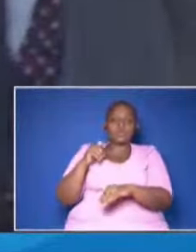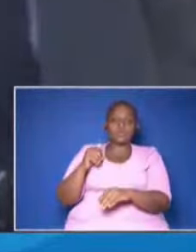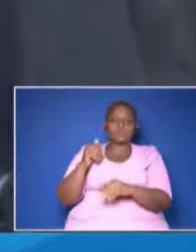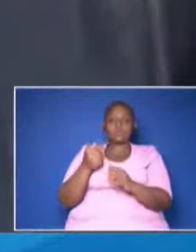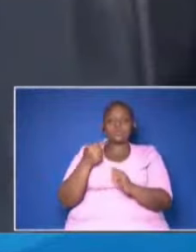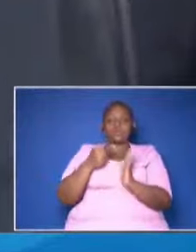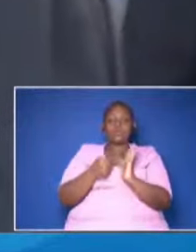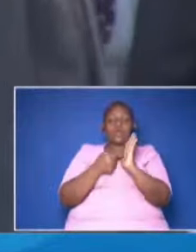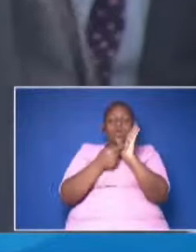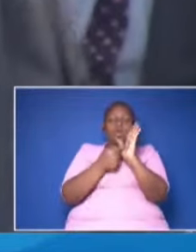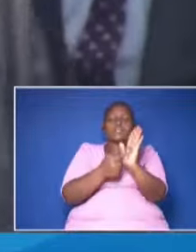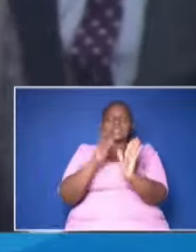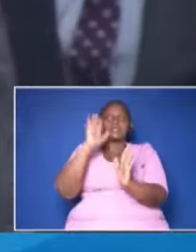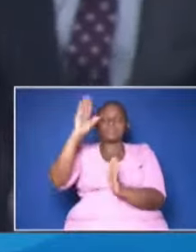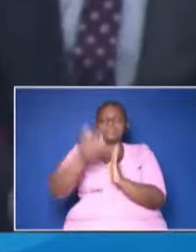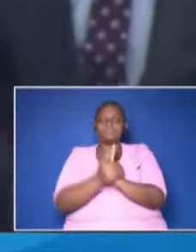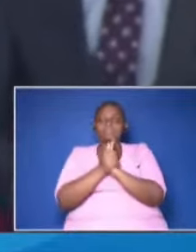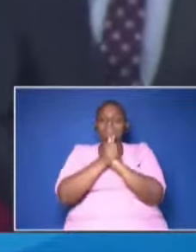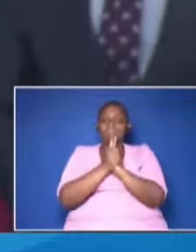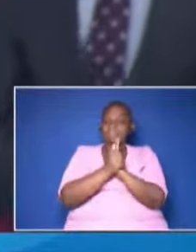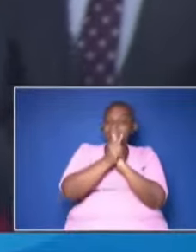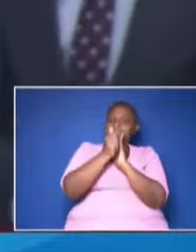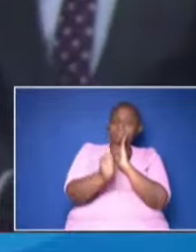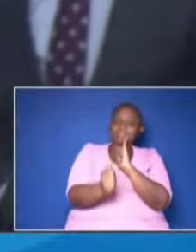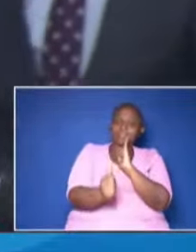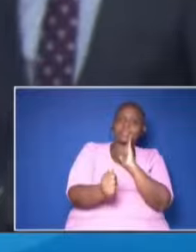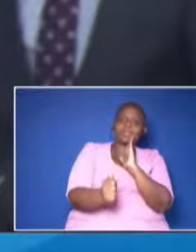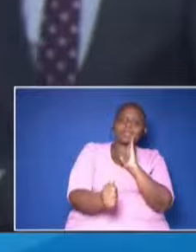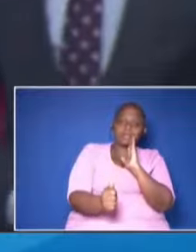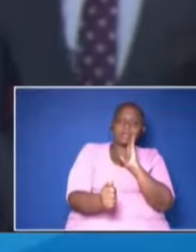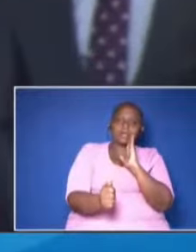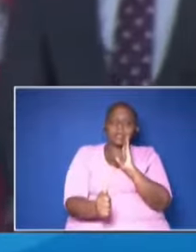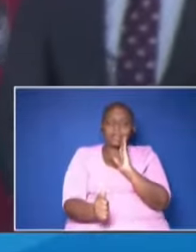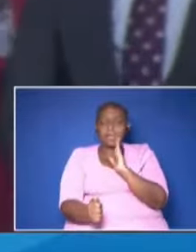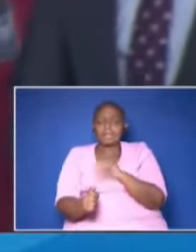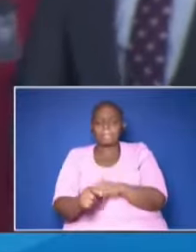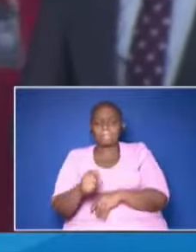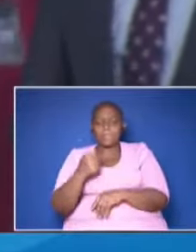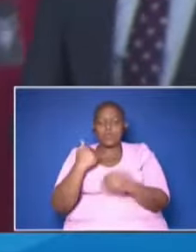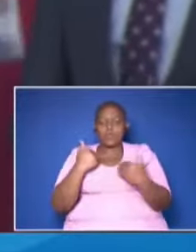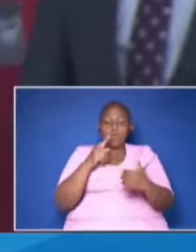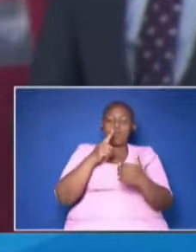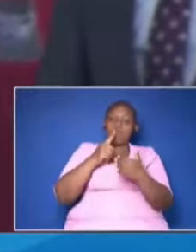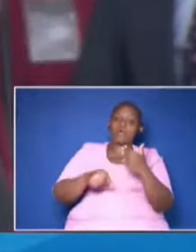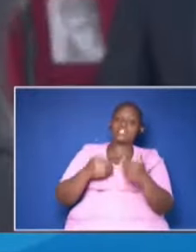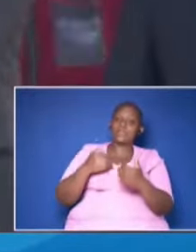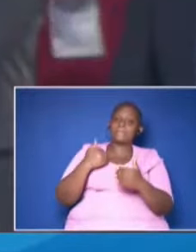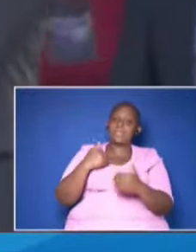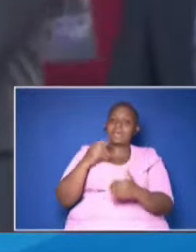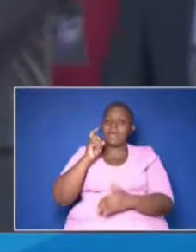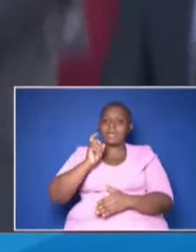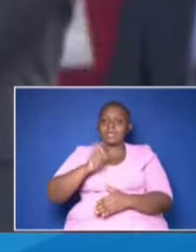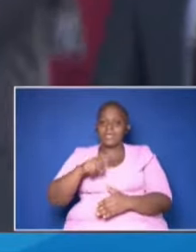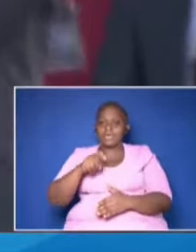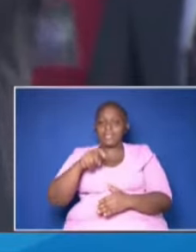we show all I require all I require